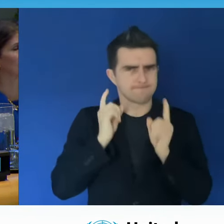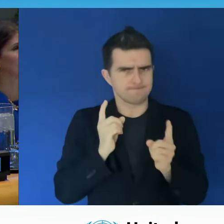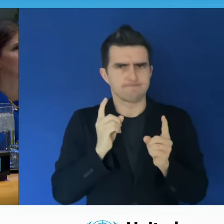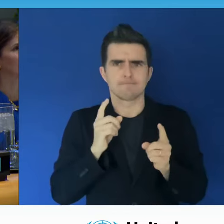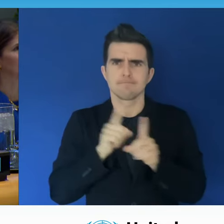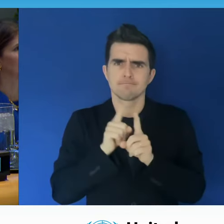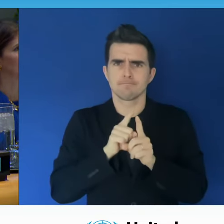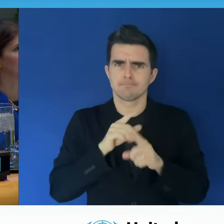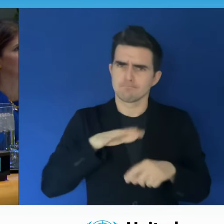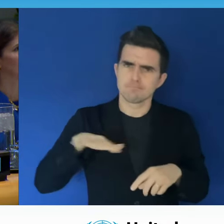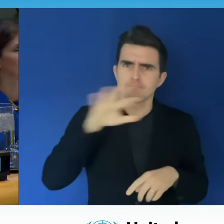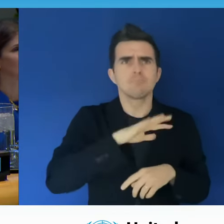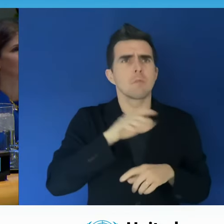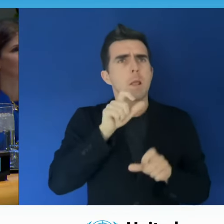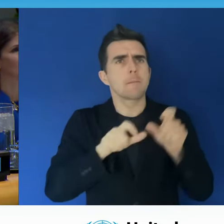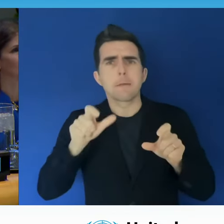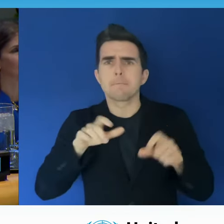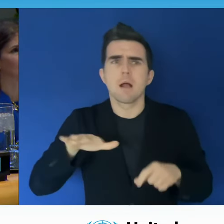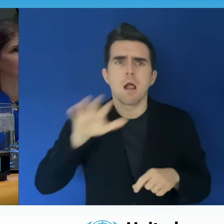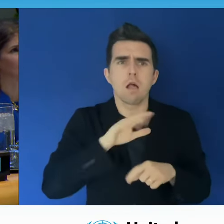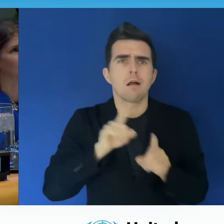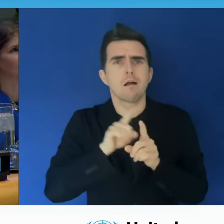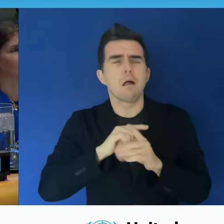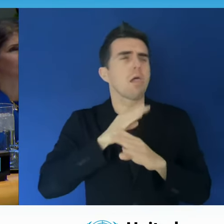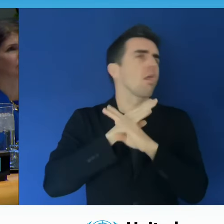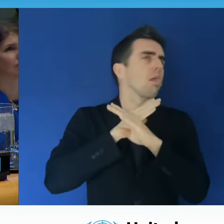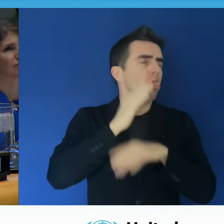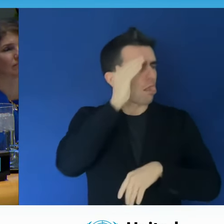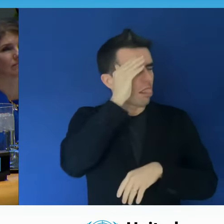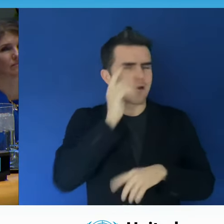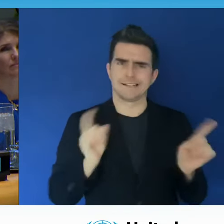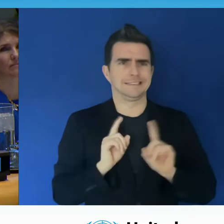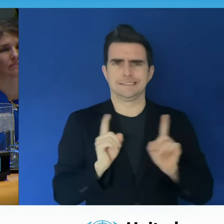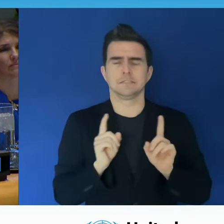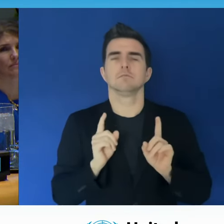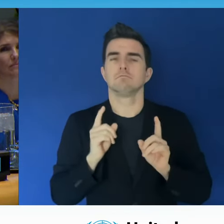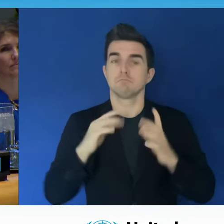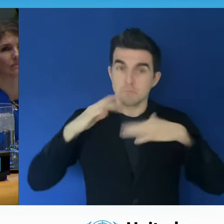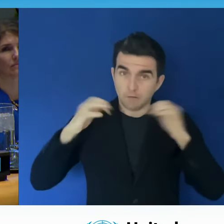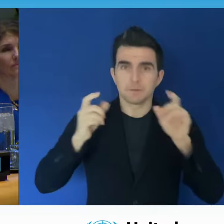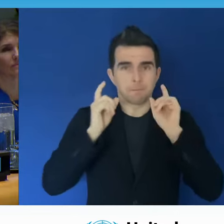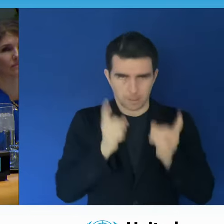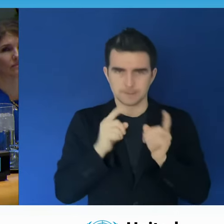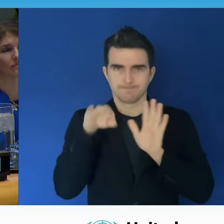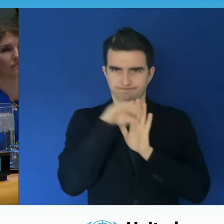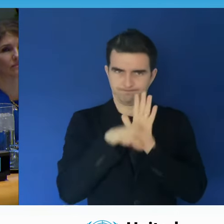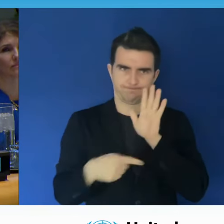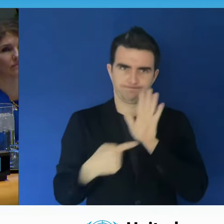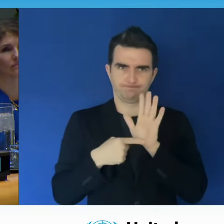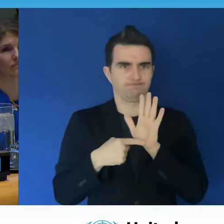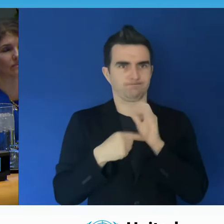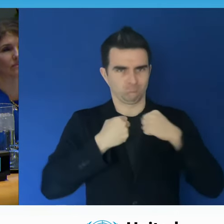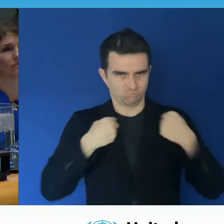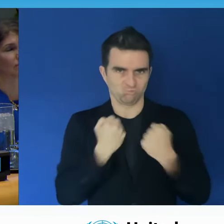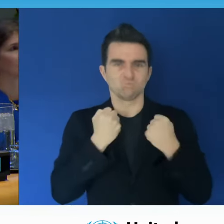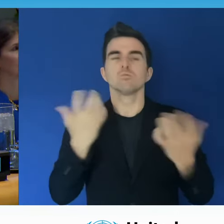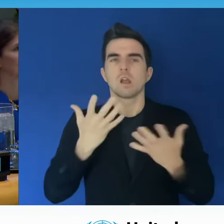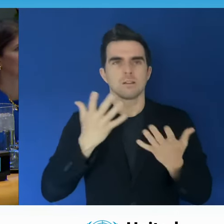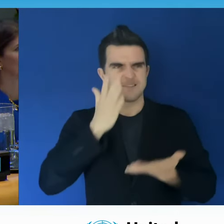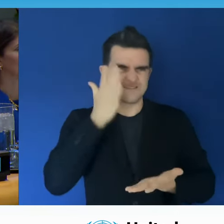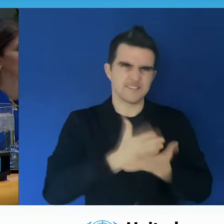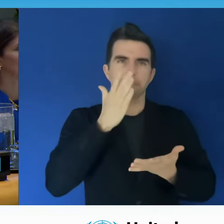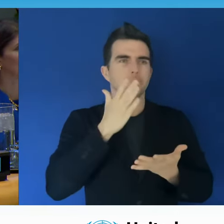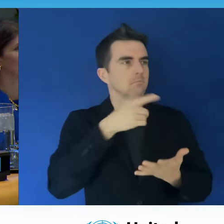to clean energy. And they need to create new national climate plans by 2025 that align with 1.5